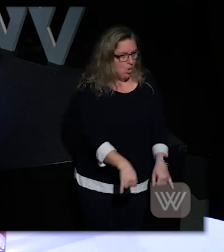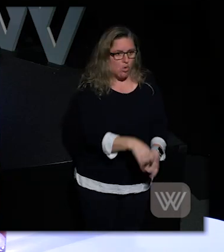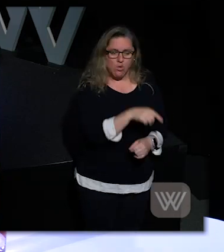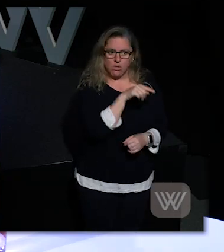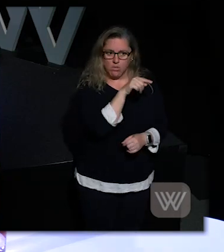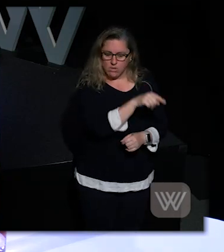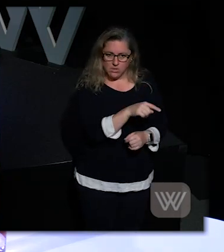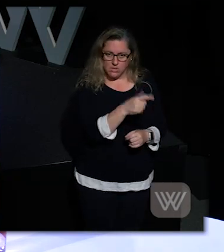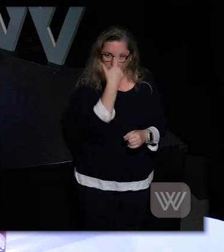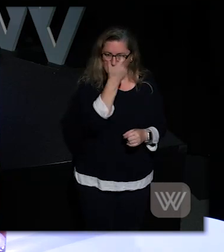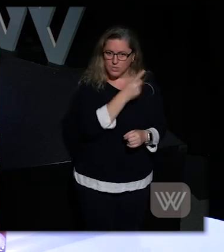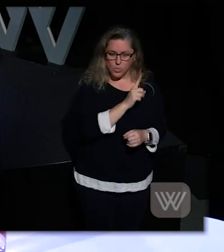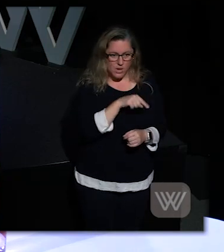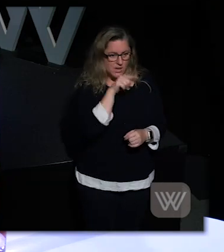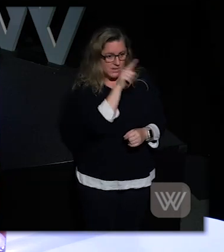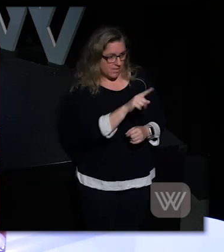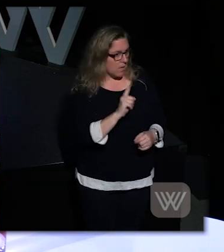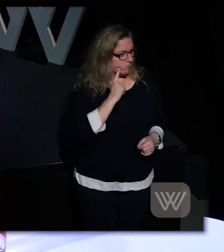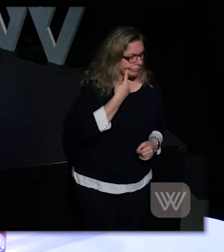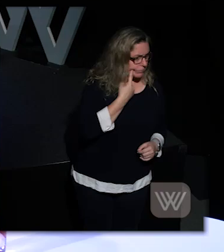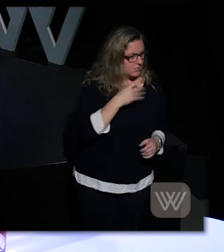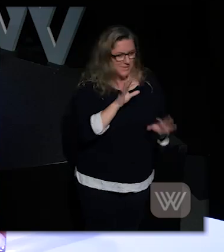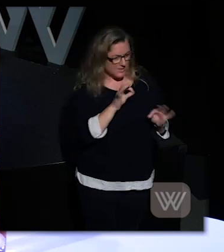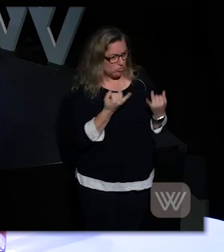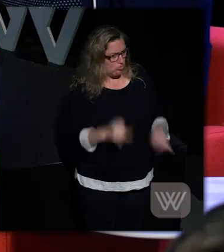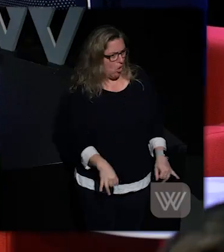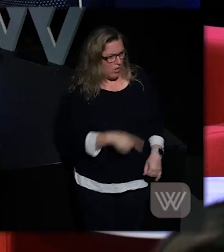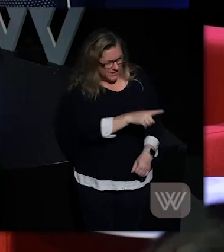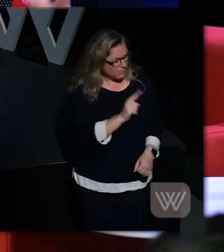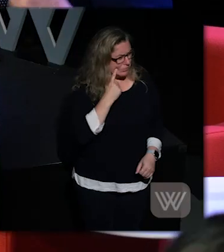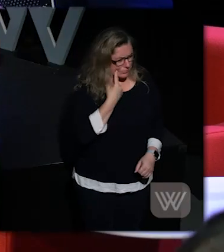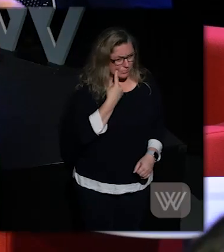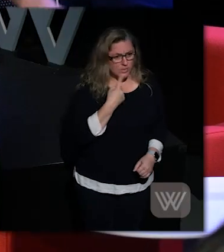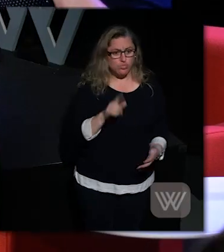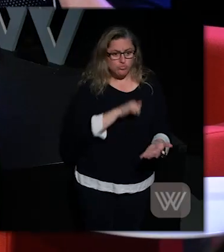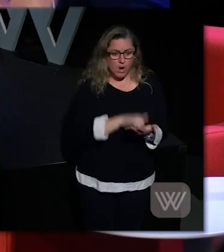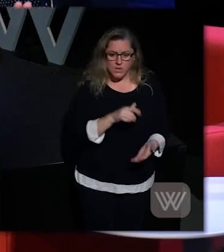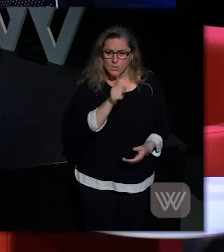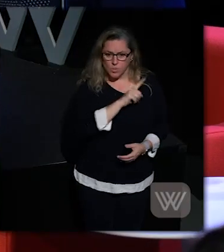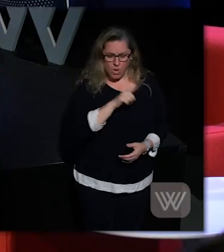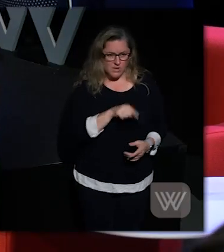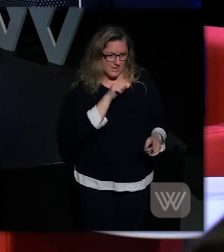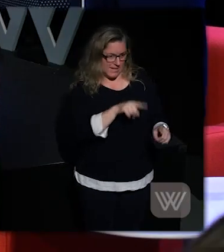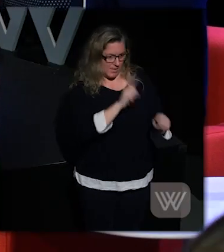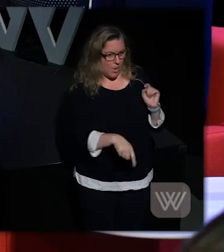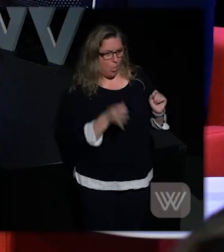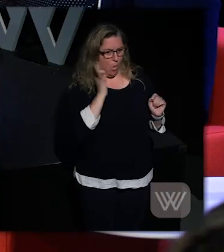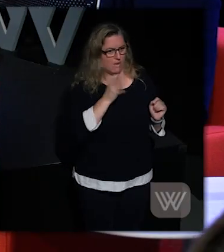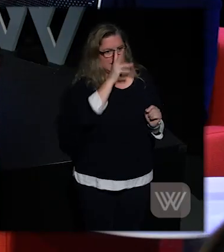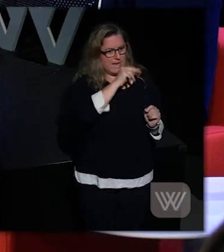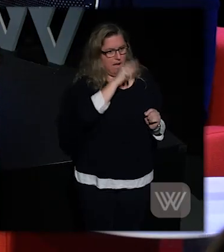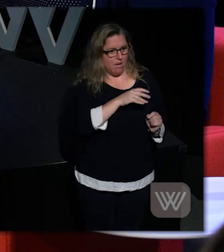that, you know, they're not doing it with intent, they haven't thought it through, it's all wrong. The only thing that was right was that they are mainly white young